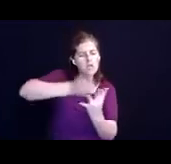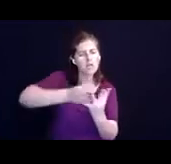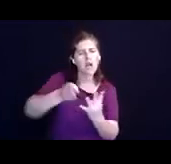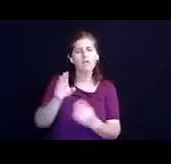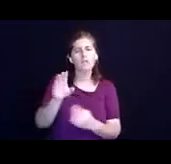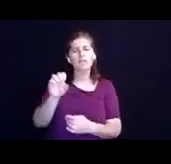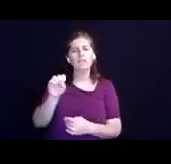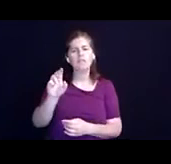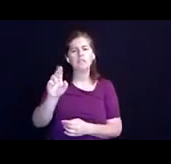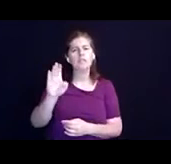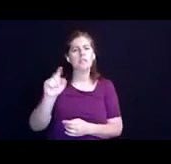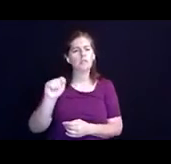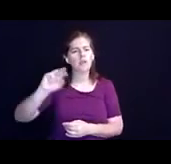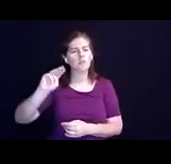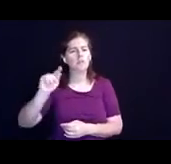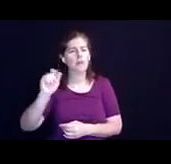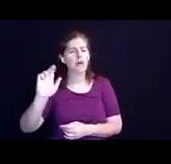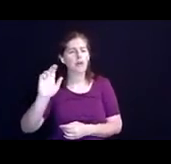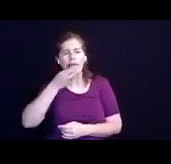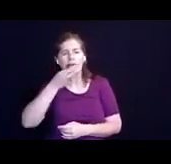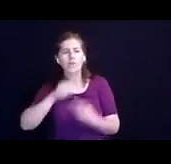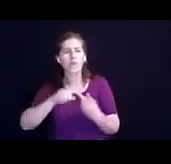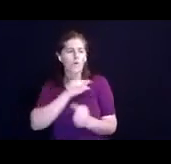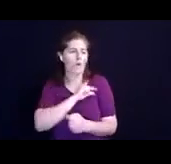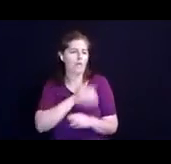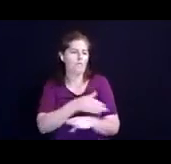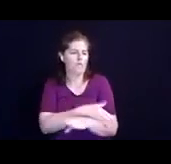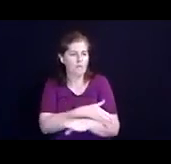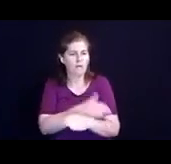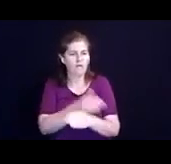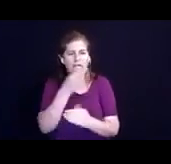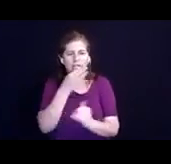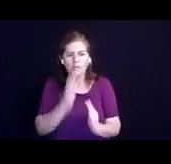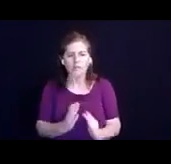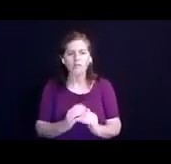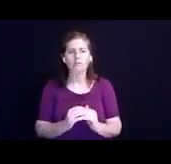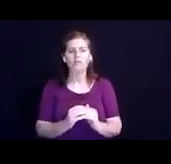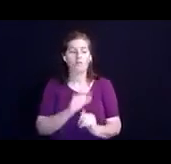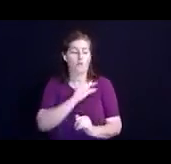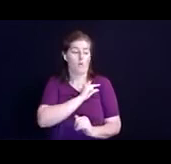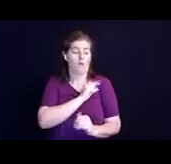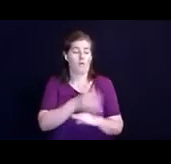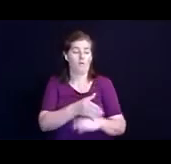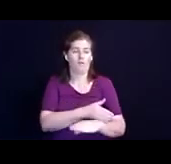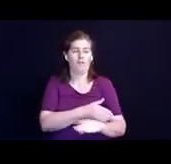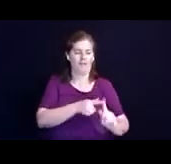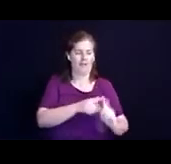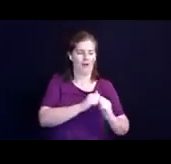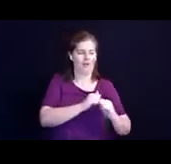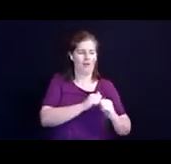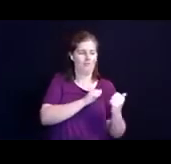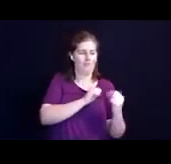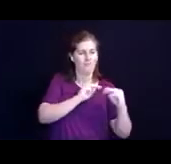quality improvement experts. The quality improvement aspect of this is the implementation methodology that we'll be coaching